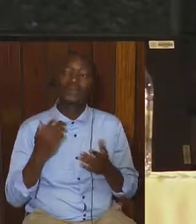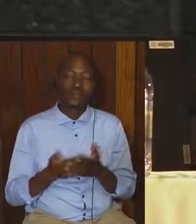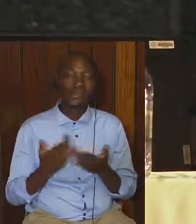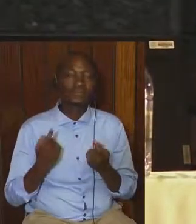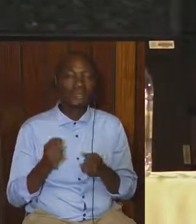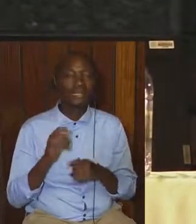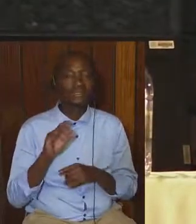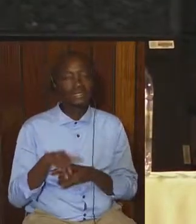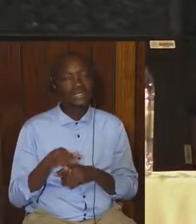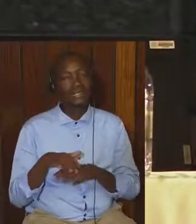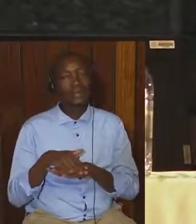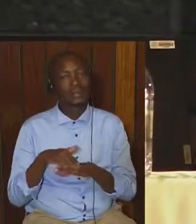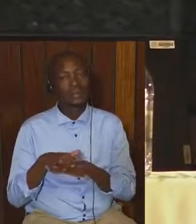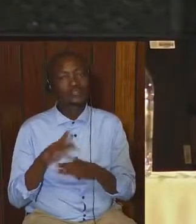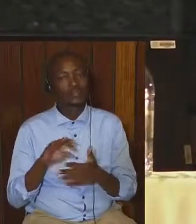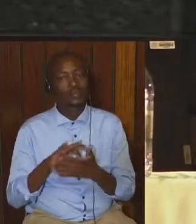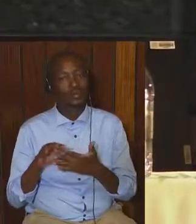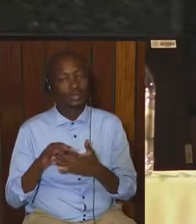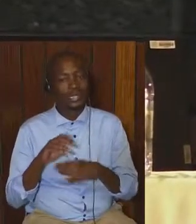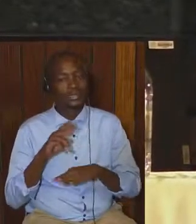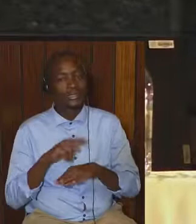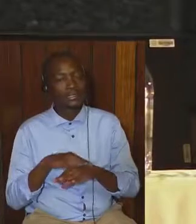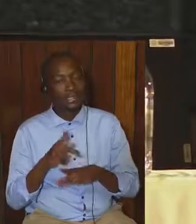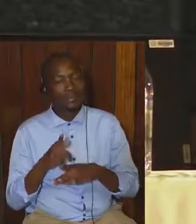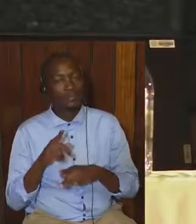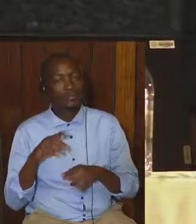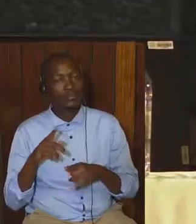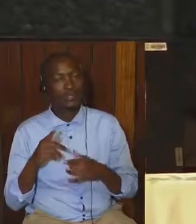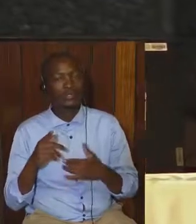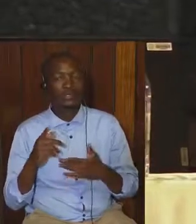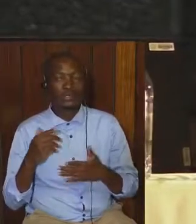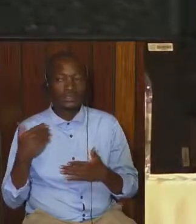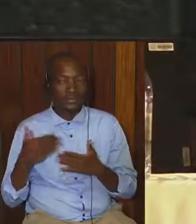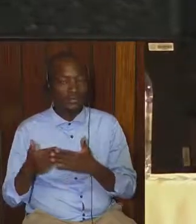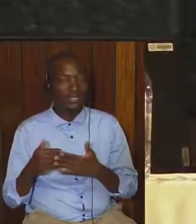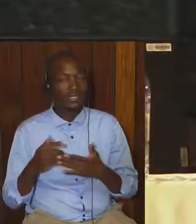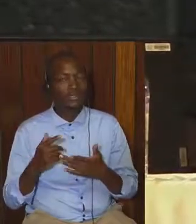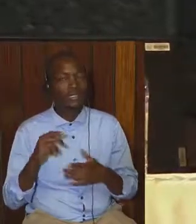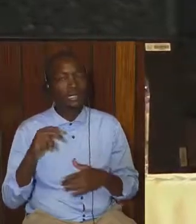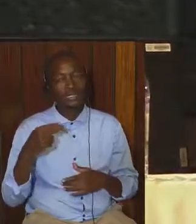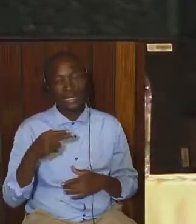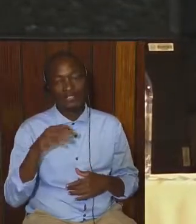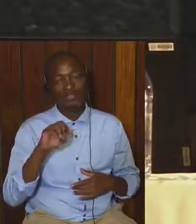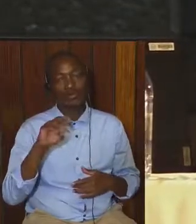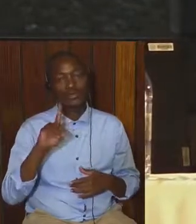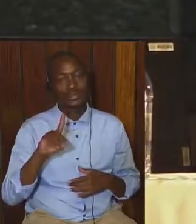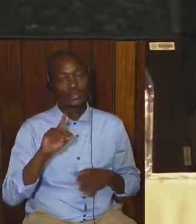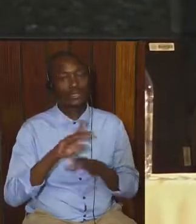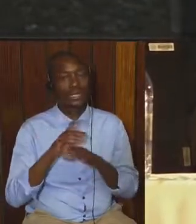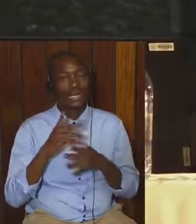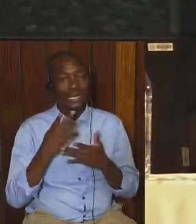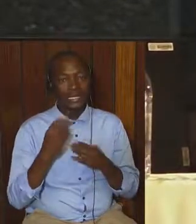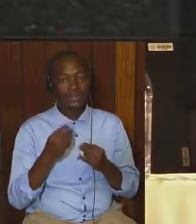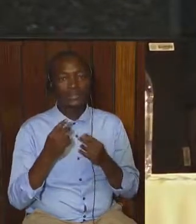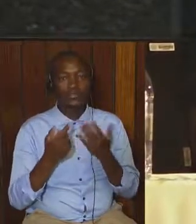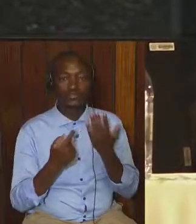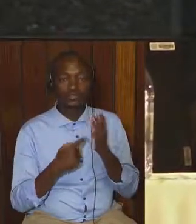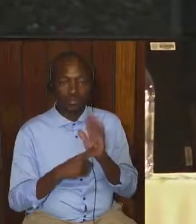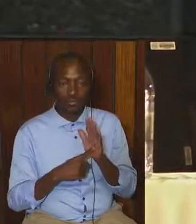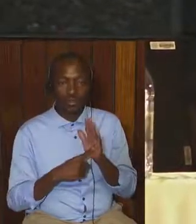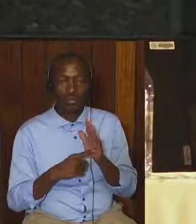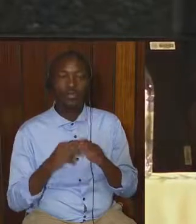on the contract and based on the time that we've taken to pay. And like the HOD has indicated, we needed to ensure